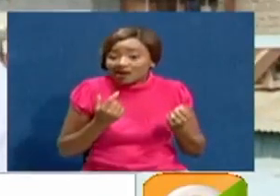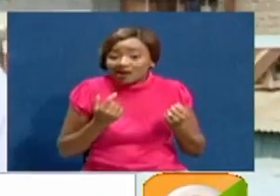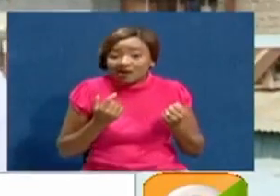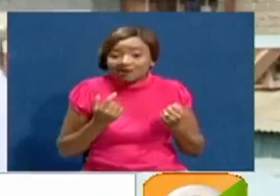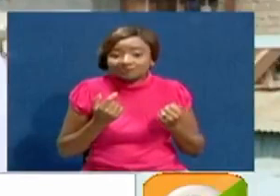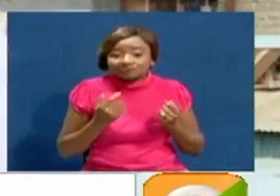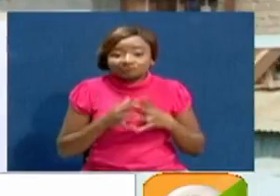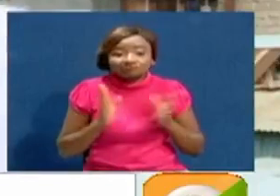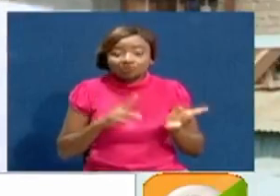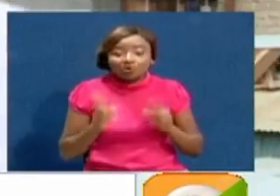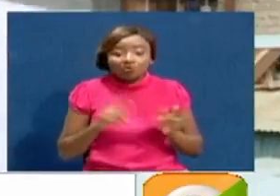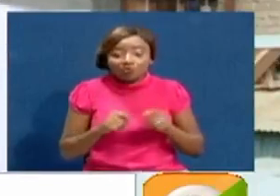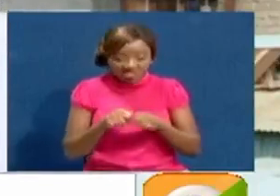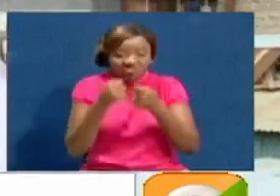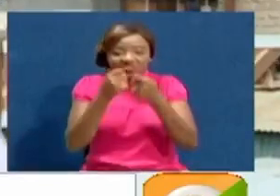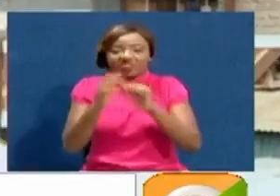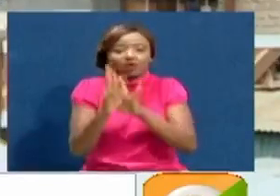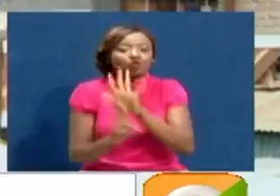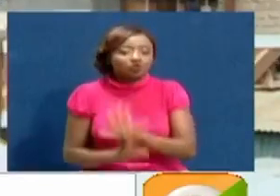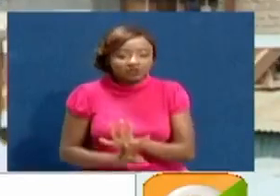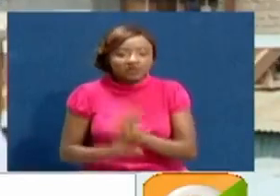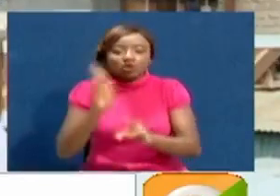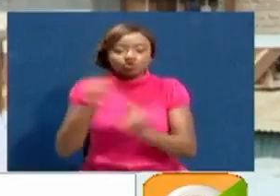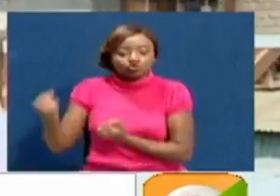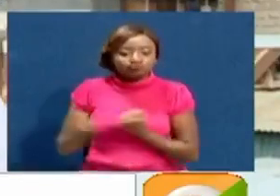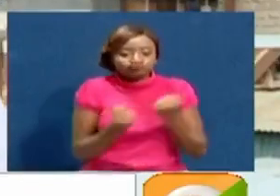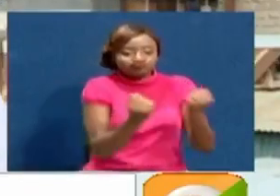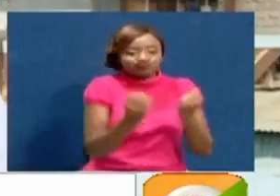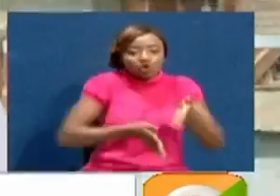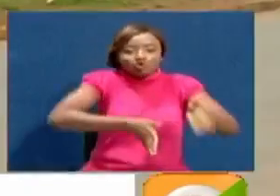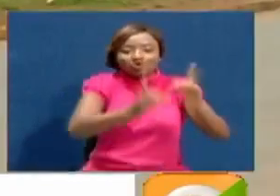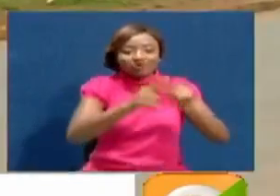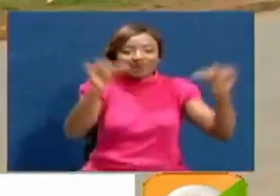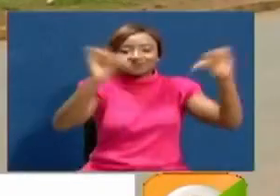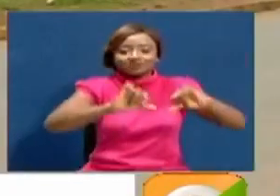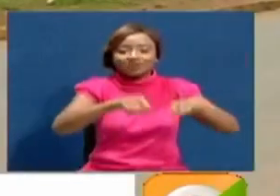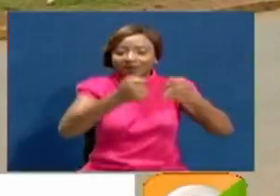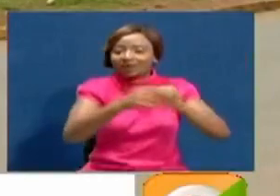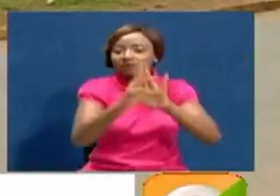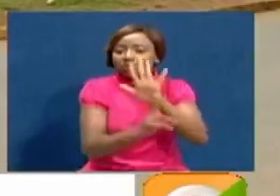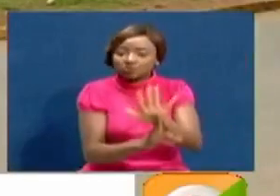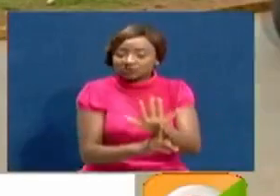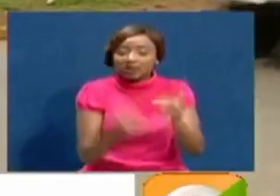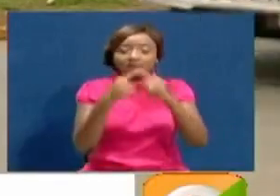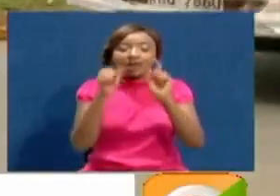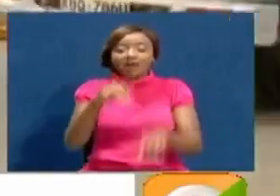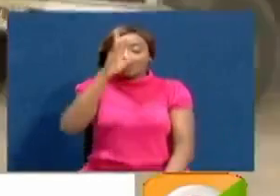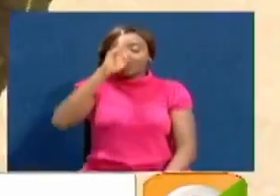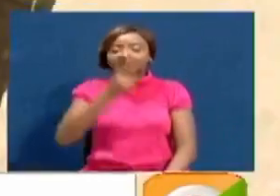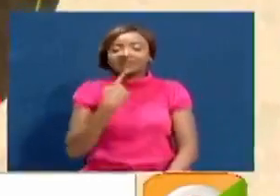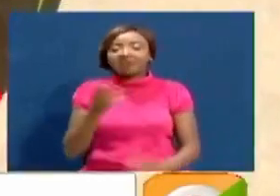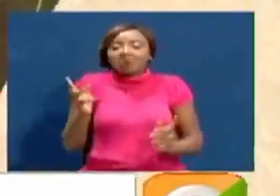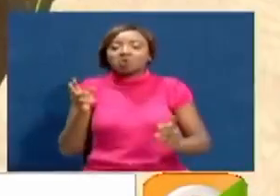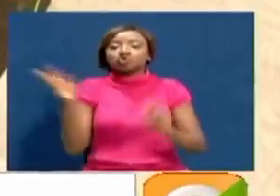kwa kimombo kile tunaitwa contravening. Linatumia barabara ambayo halipaswi kutumia. Police still insist that they are looking for the said